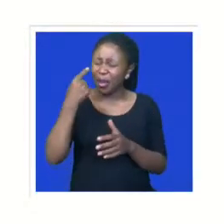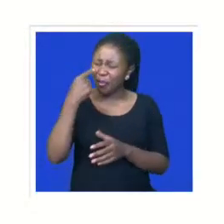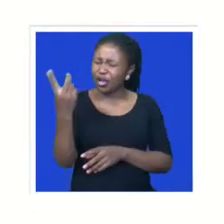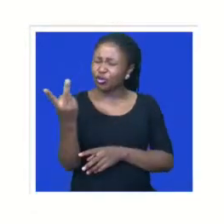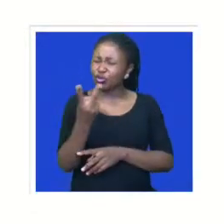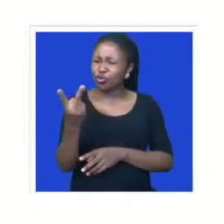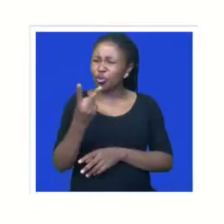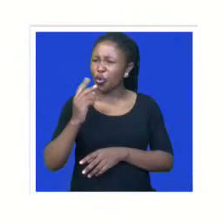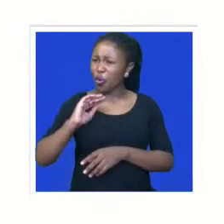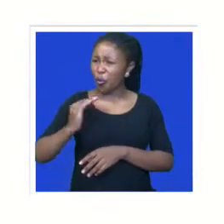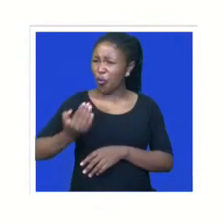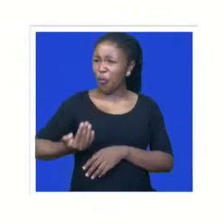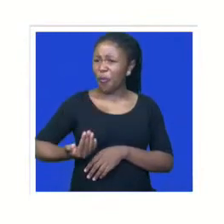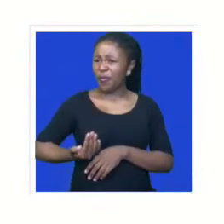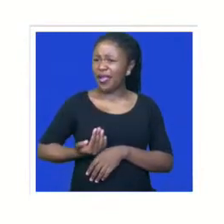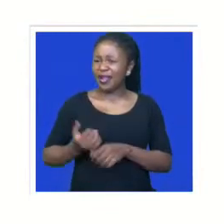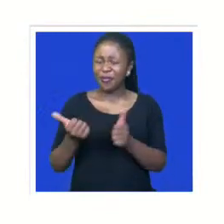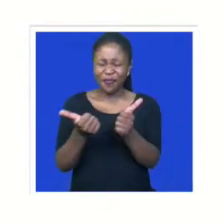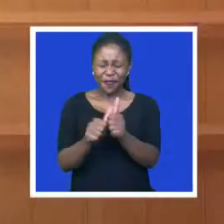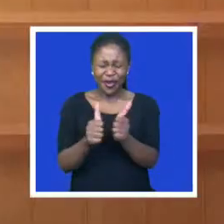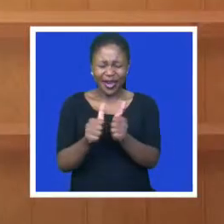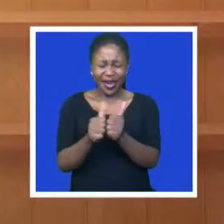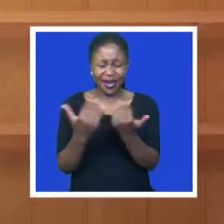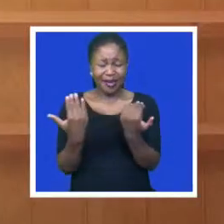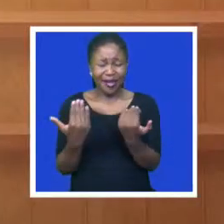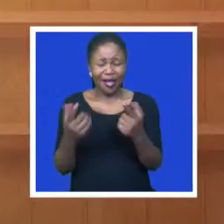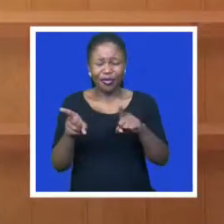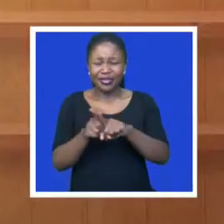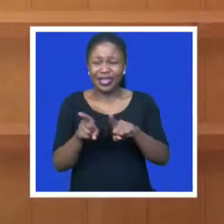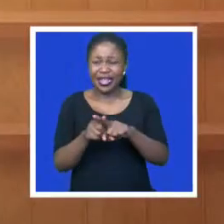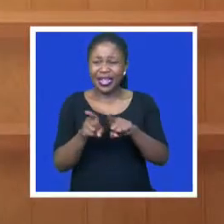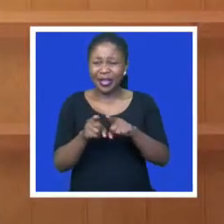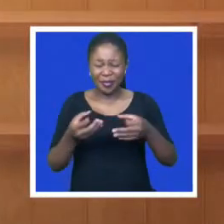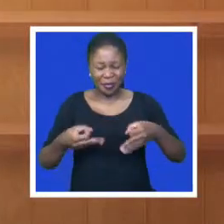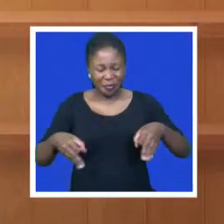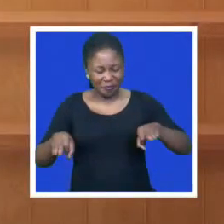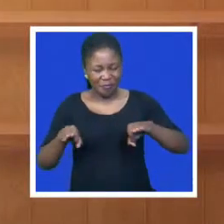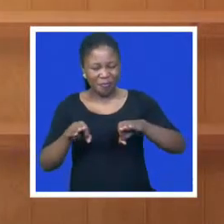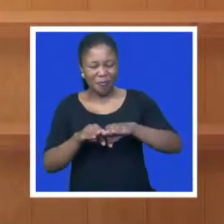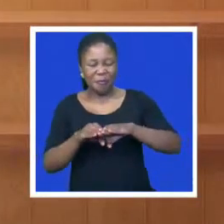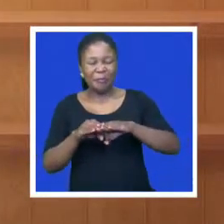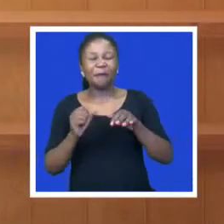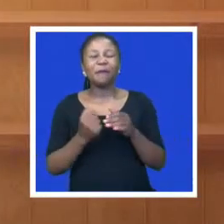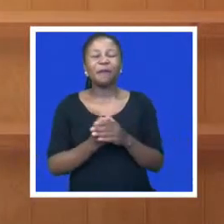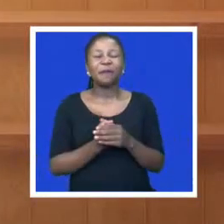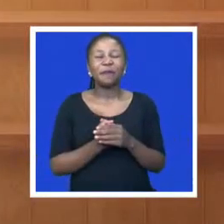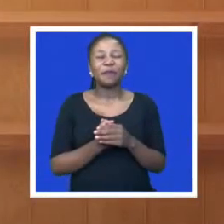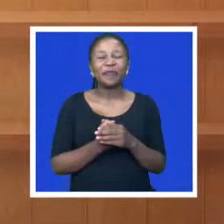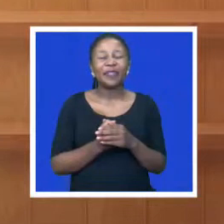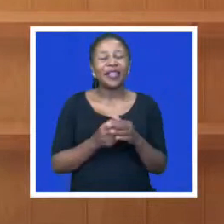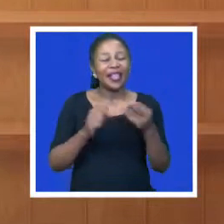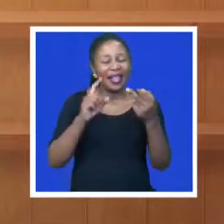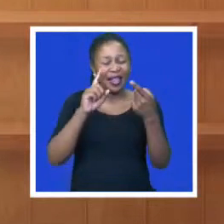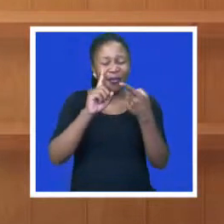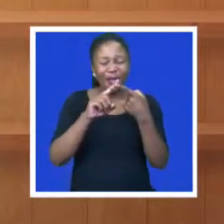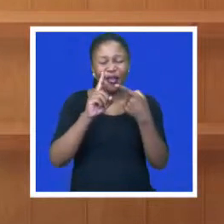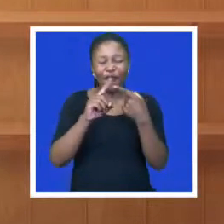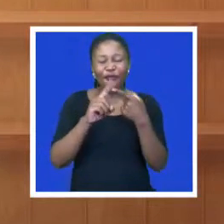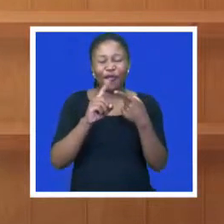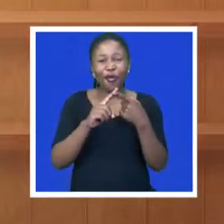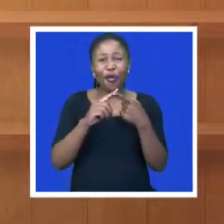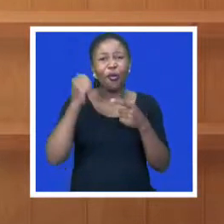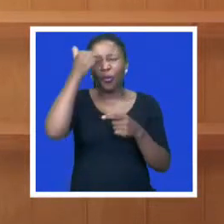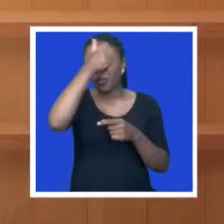his promises. As we have seen, dear Lena, that God has promised that he's going to